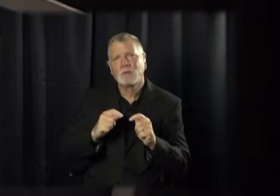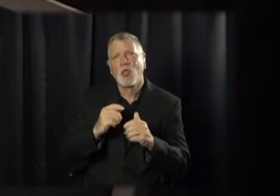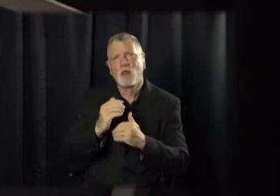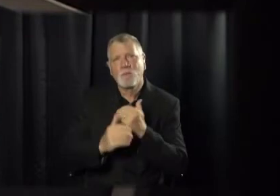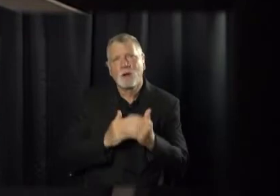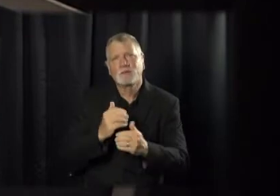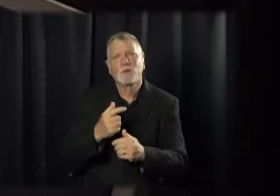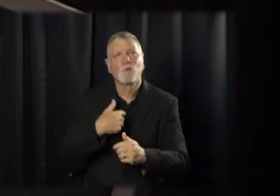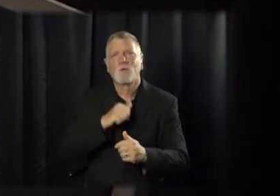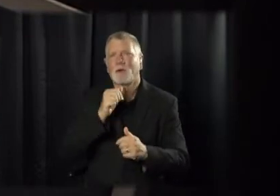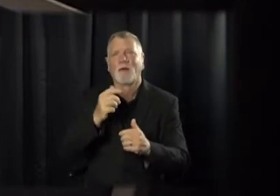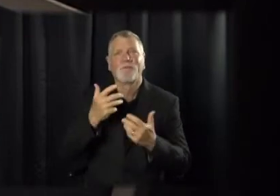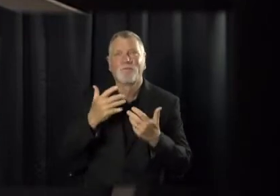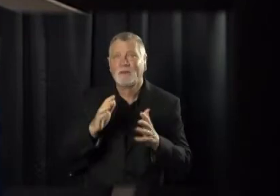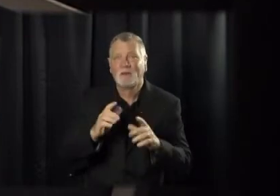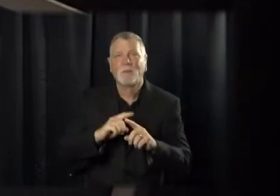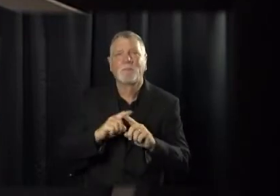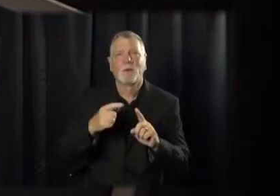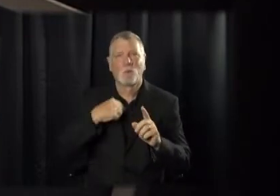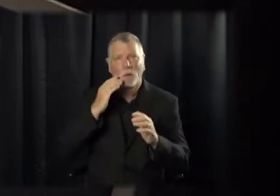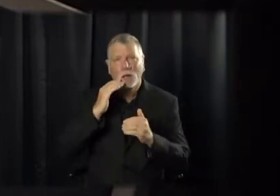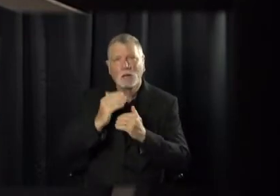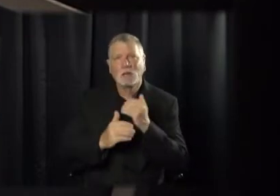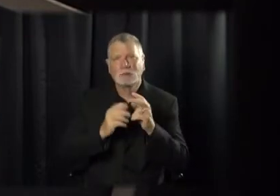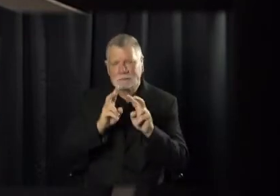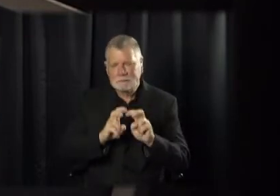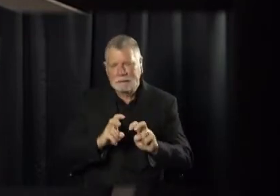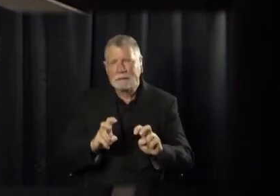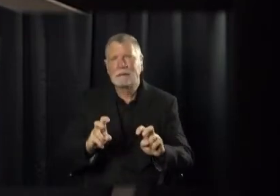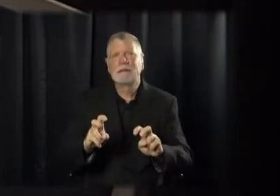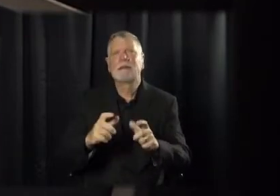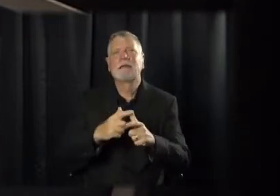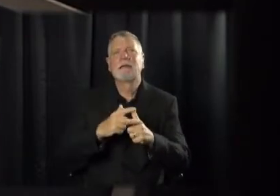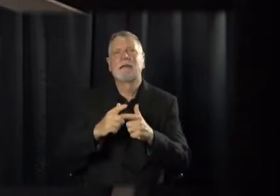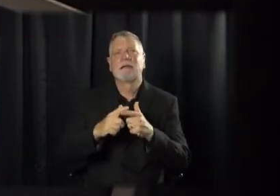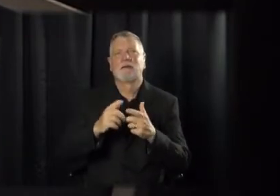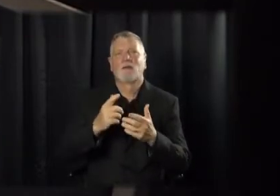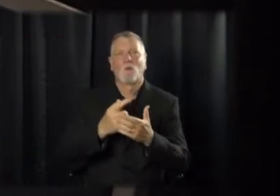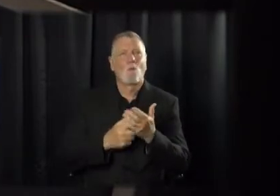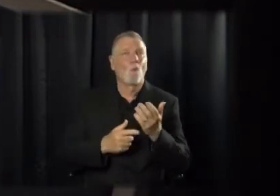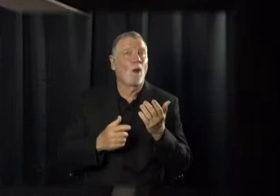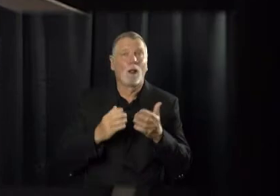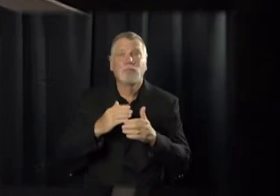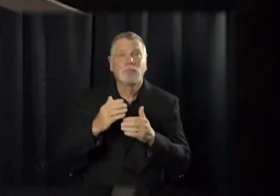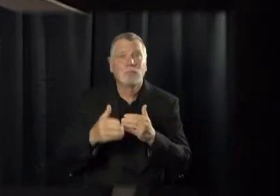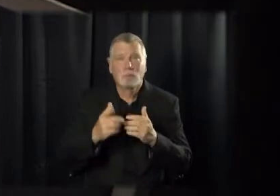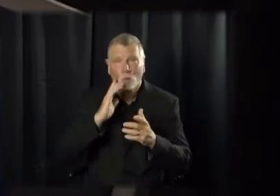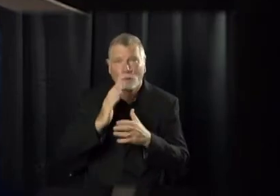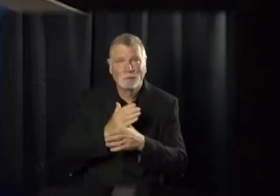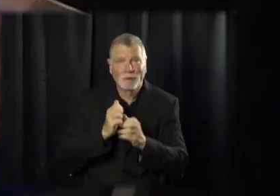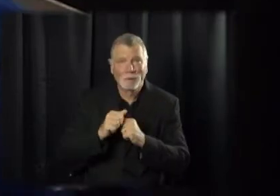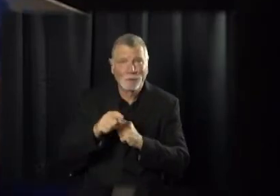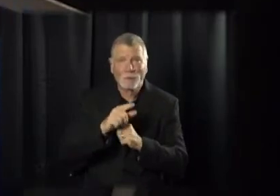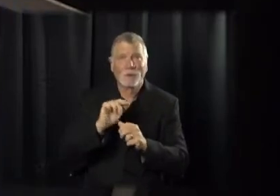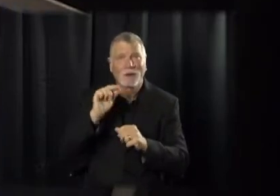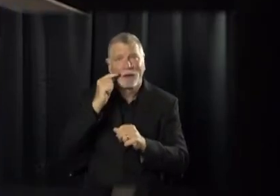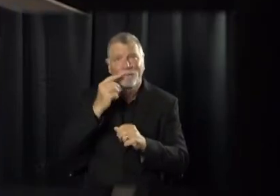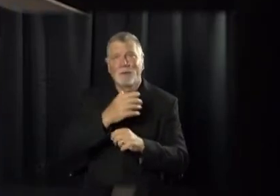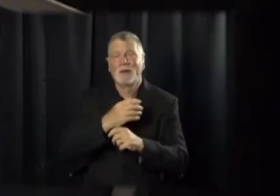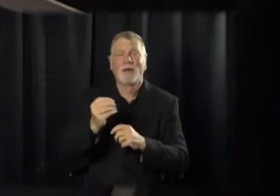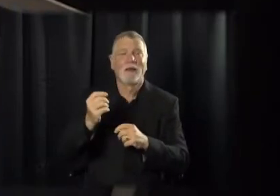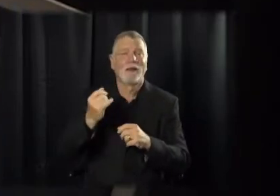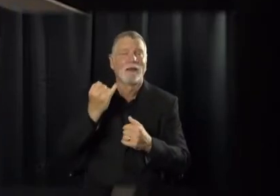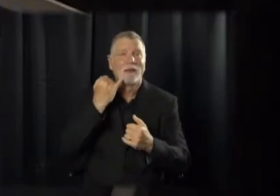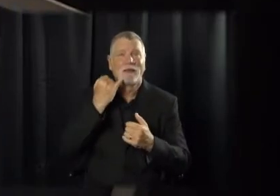process. We're not there yet, but we will continue to do the analysis, and whatever that outcome is, we will be sharing with you and the government, and whatever changes